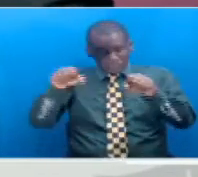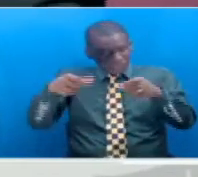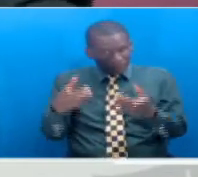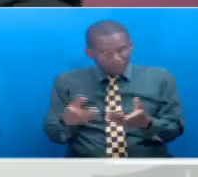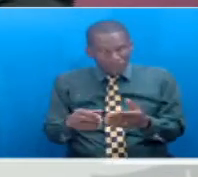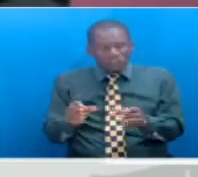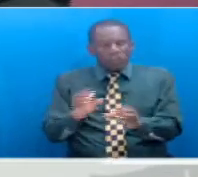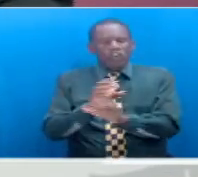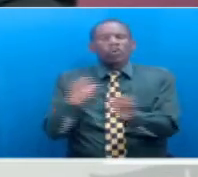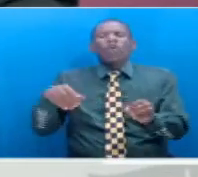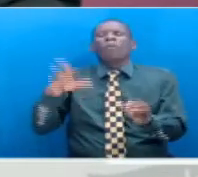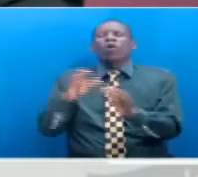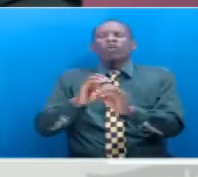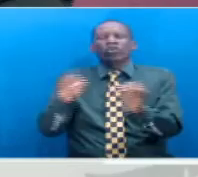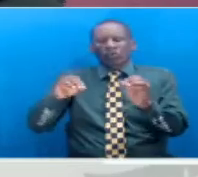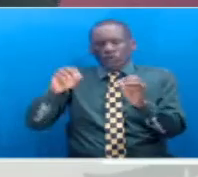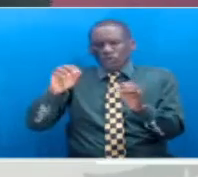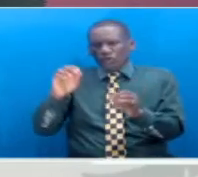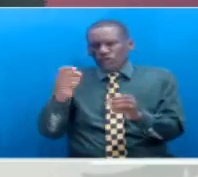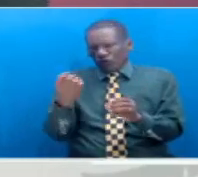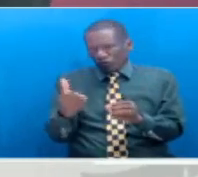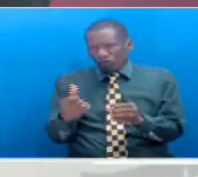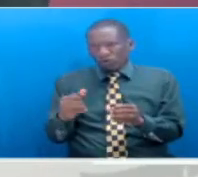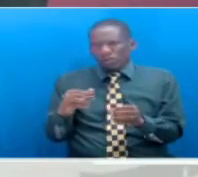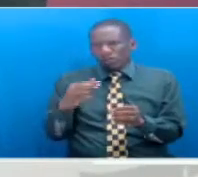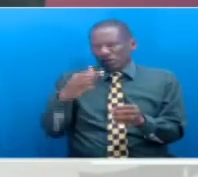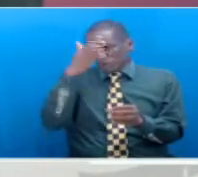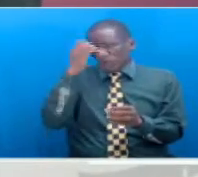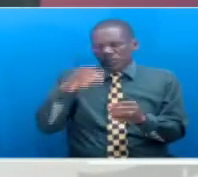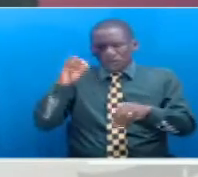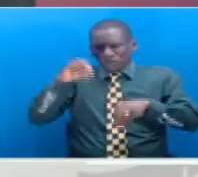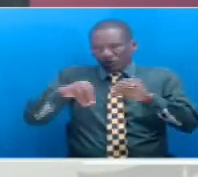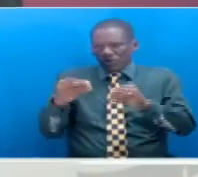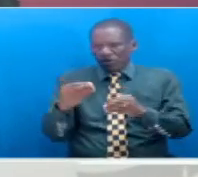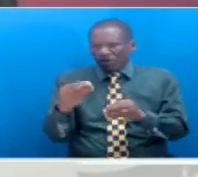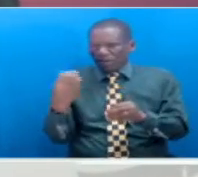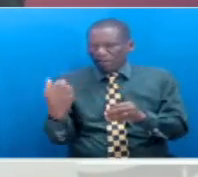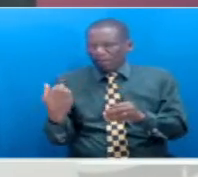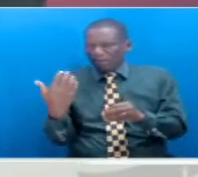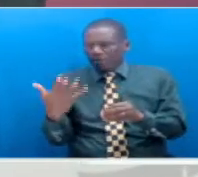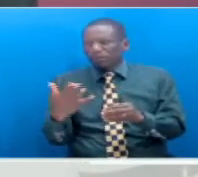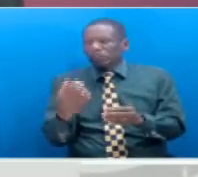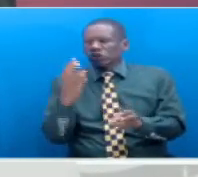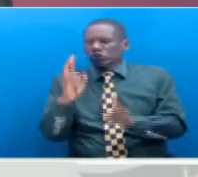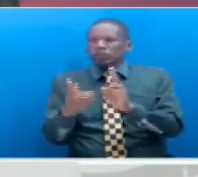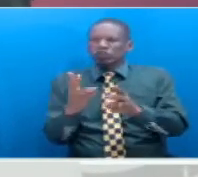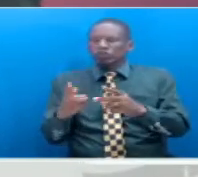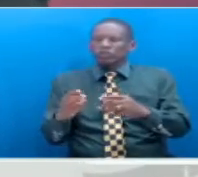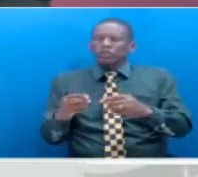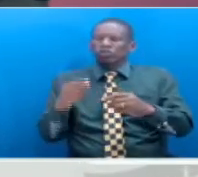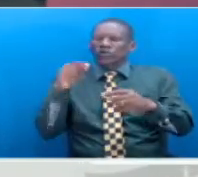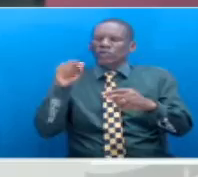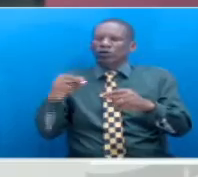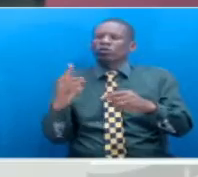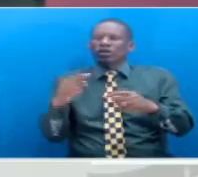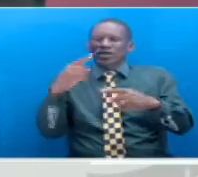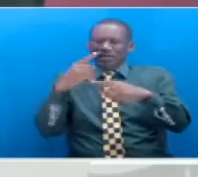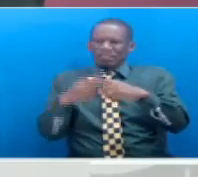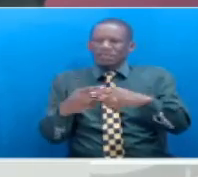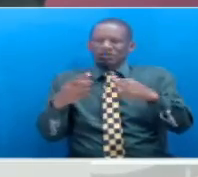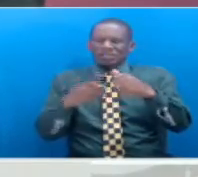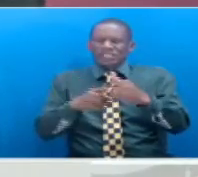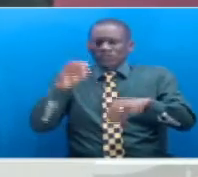No less, no more. Because our ballot papers are 22.1 times the 6 ballot papers that we